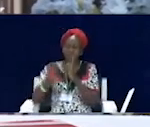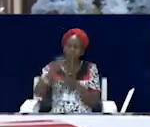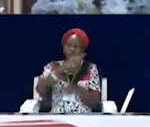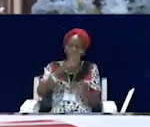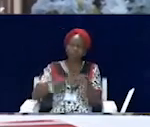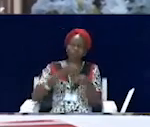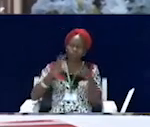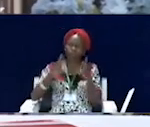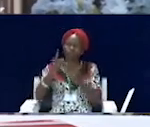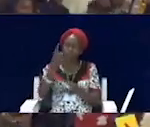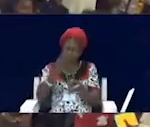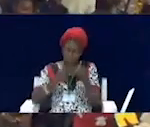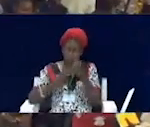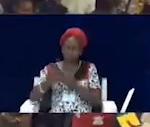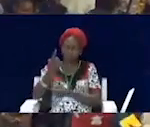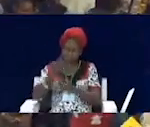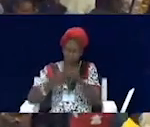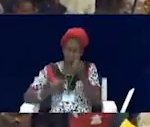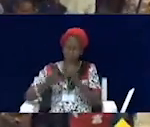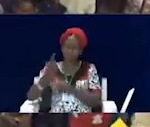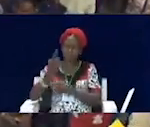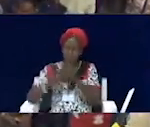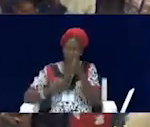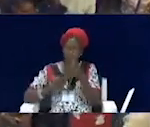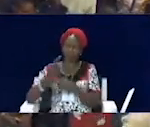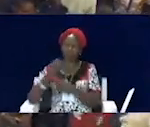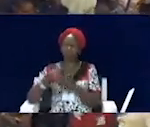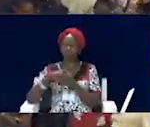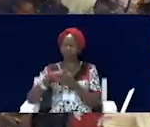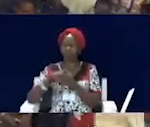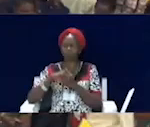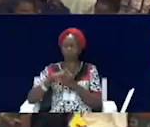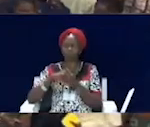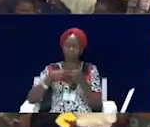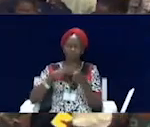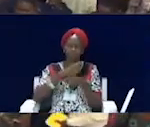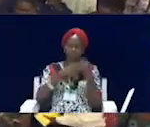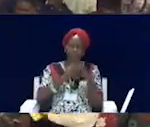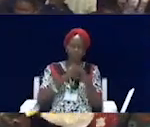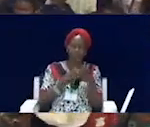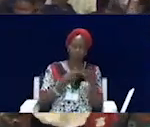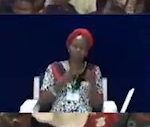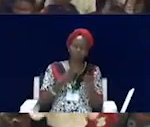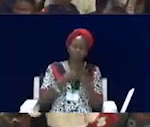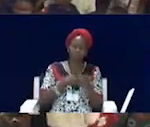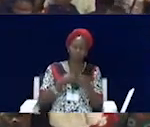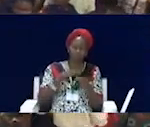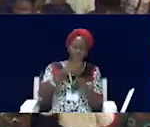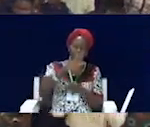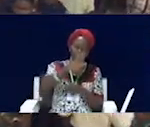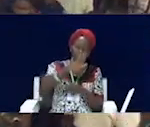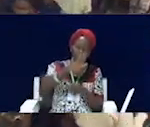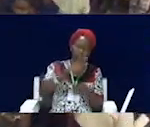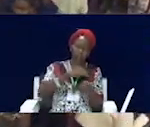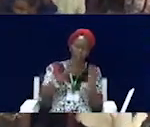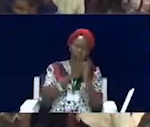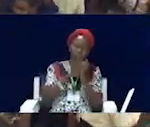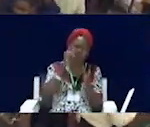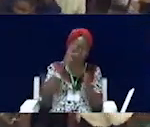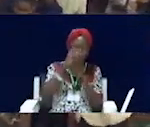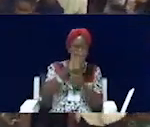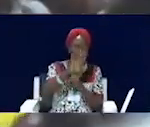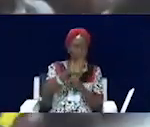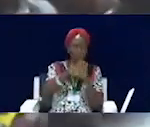way, keep coming, keep coming, keep coming. And the rest of us, please, let's stretch our hands towards our new brothers and